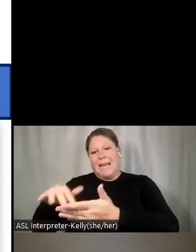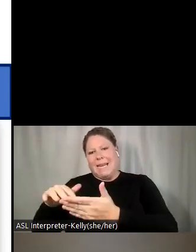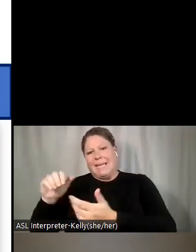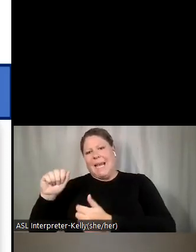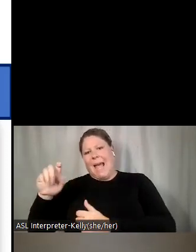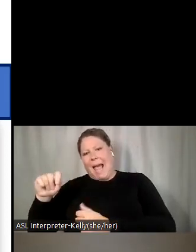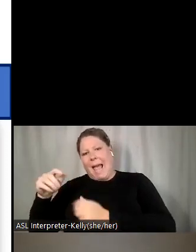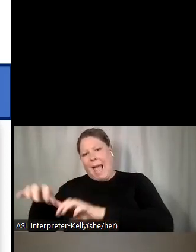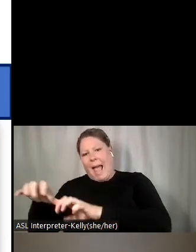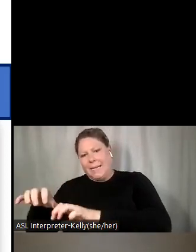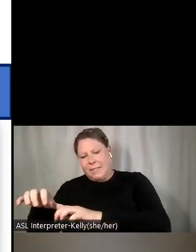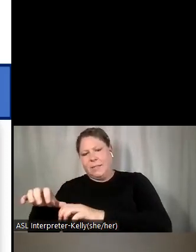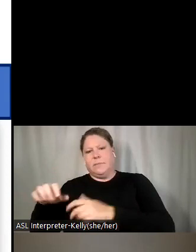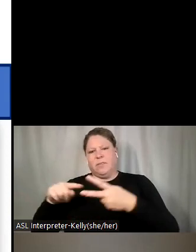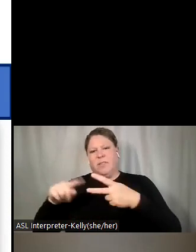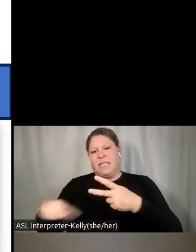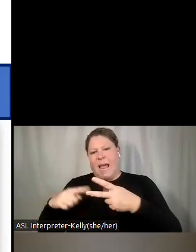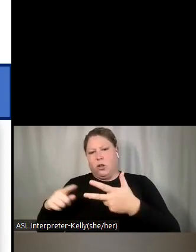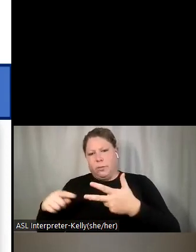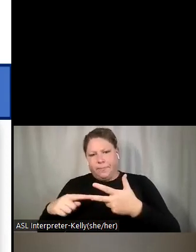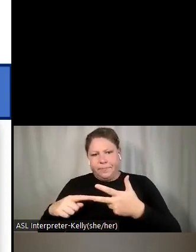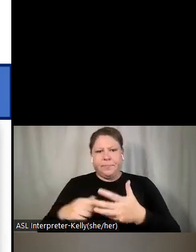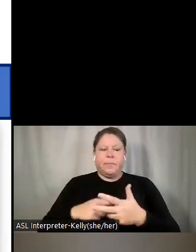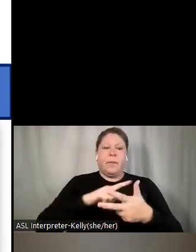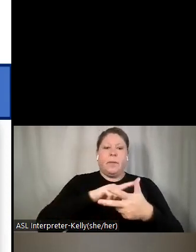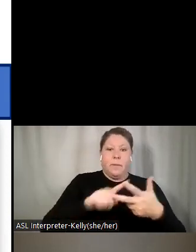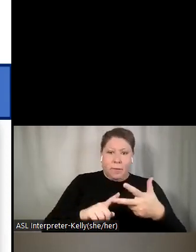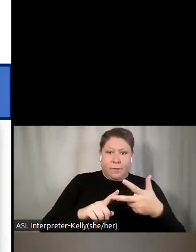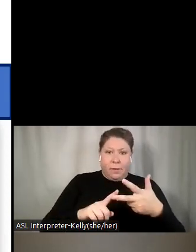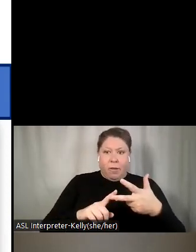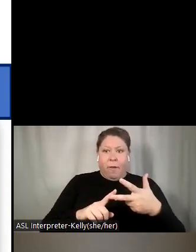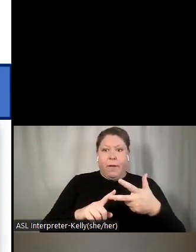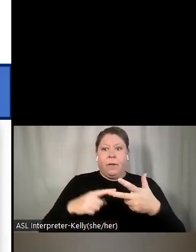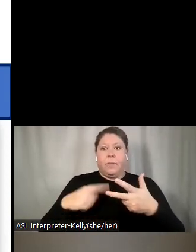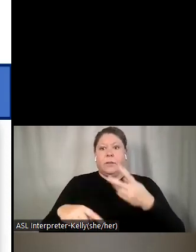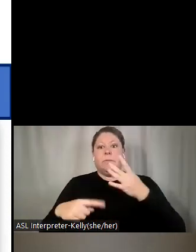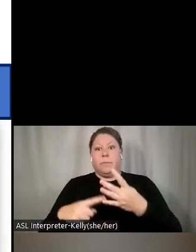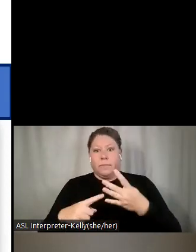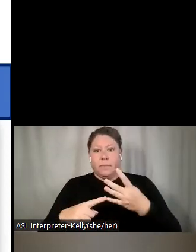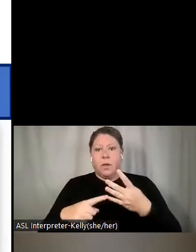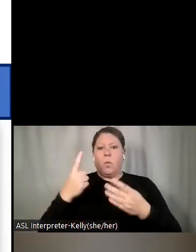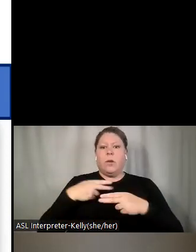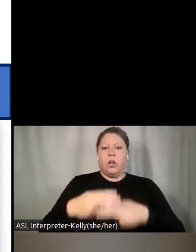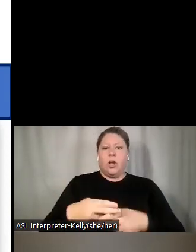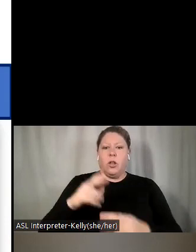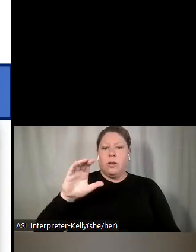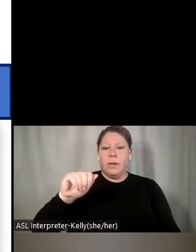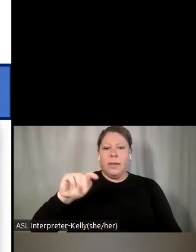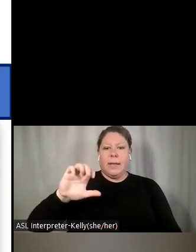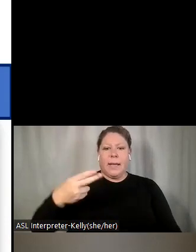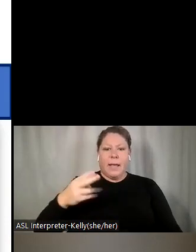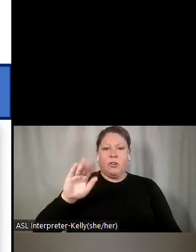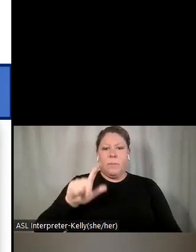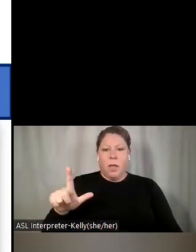then the final component of our A3 methodology that we're using is a process that we call catchball. So catchball is a process of sharing